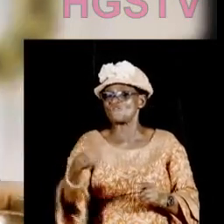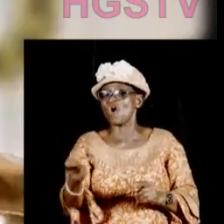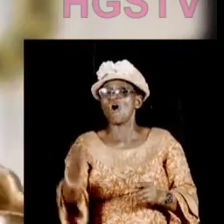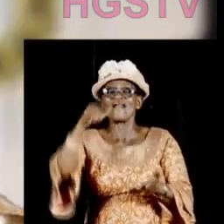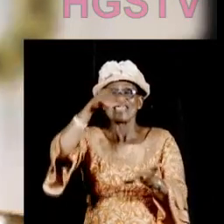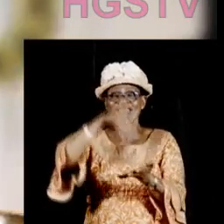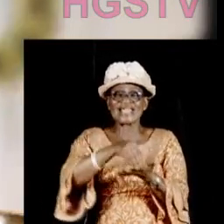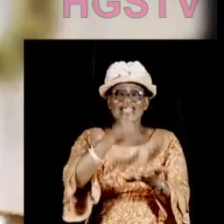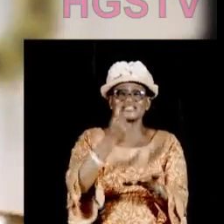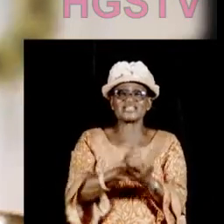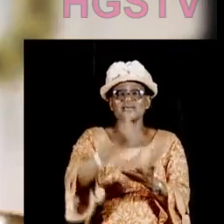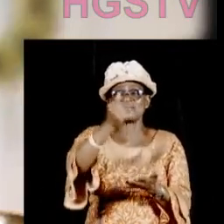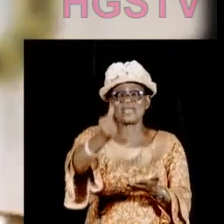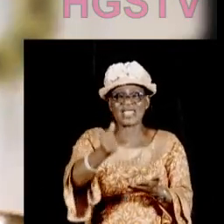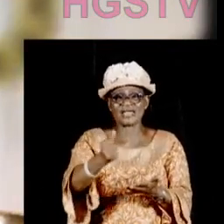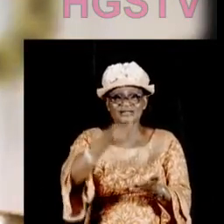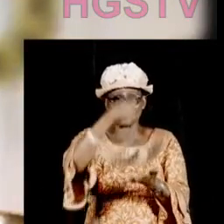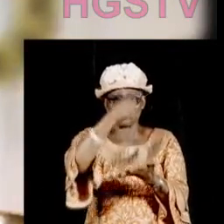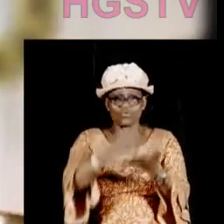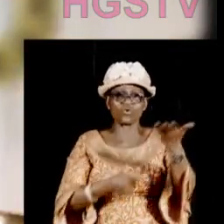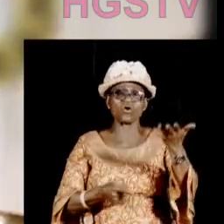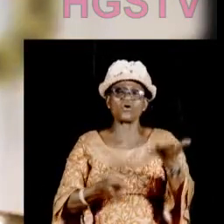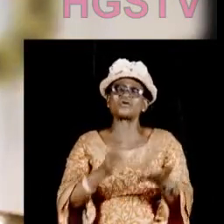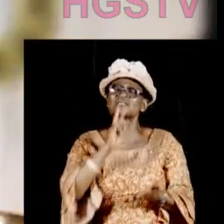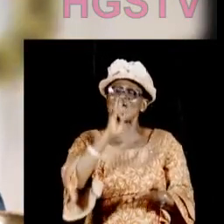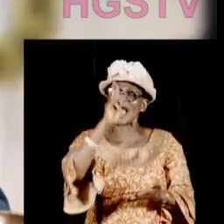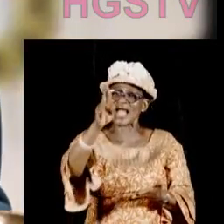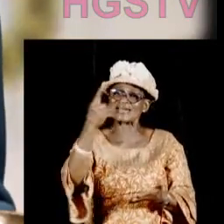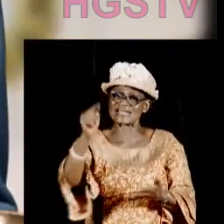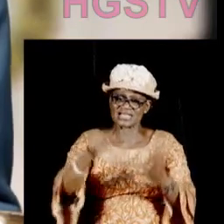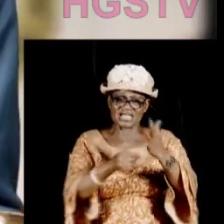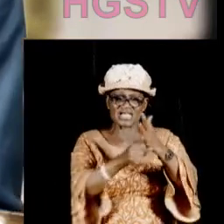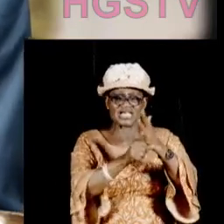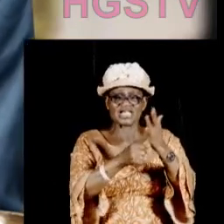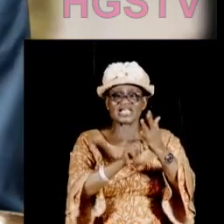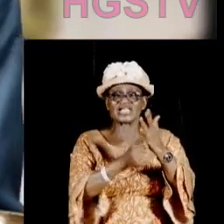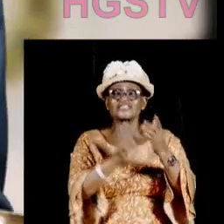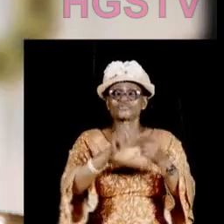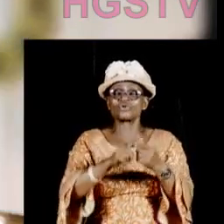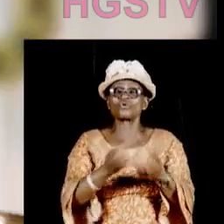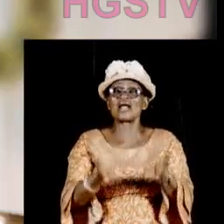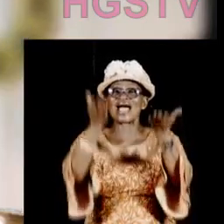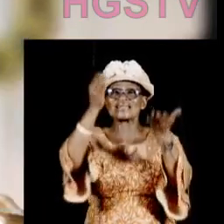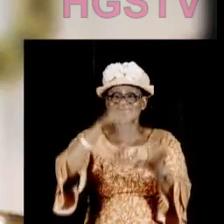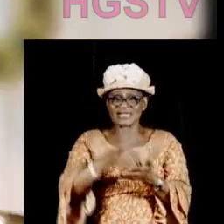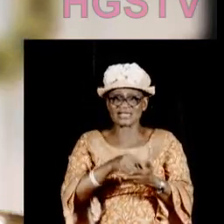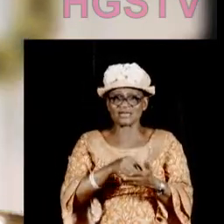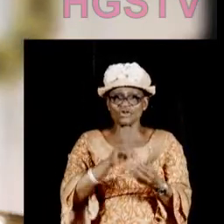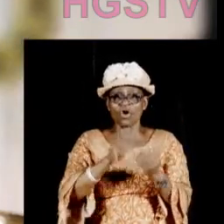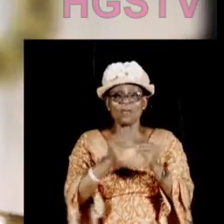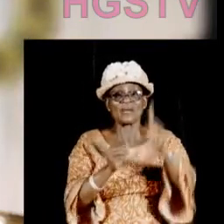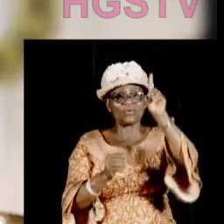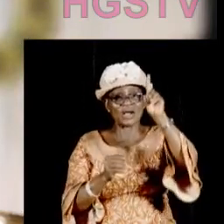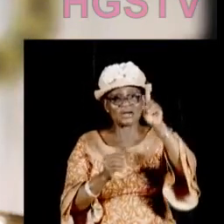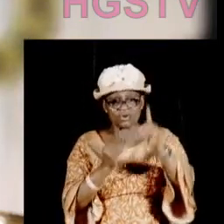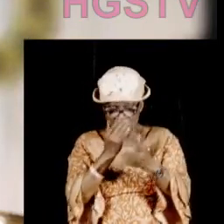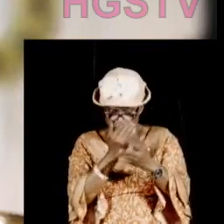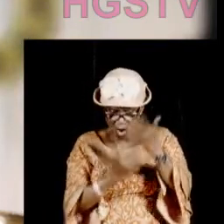Amen. What are the keys to rising again? Number one, you must humble yourself before